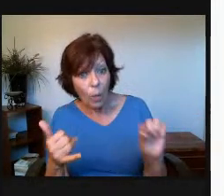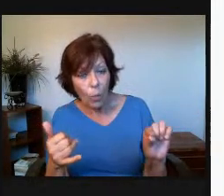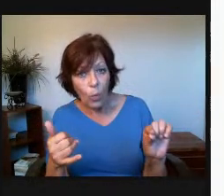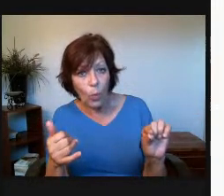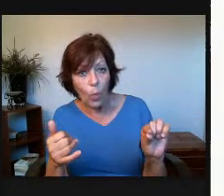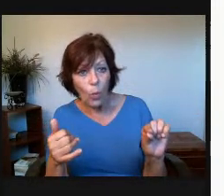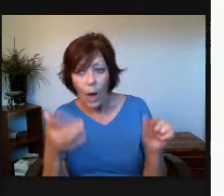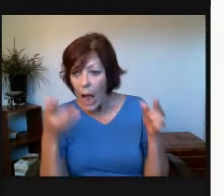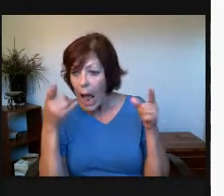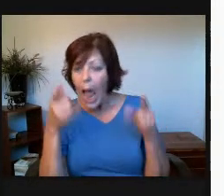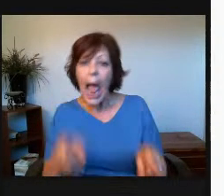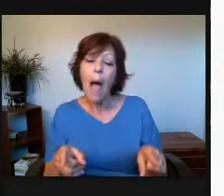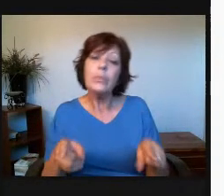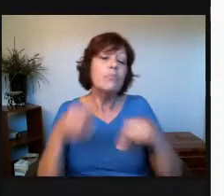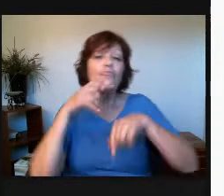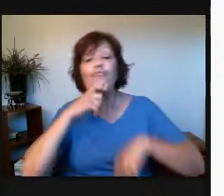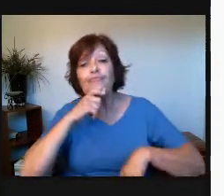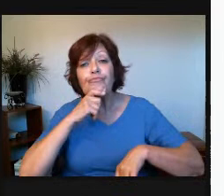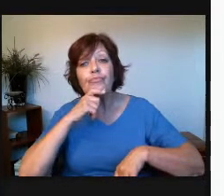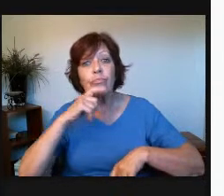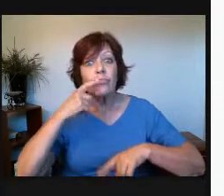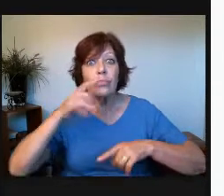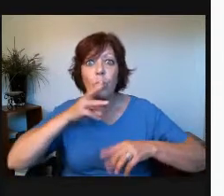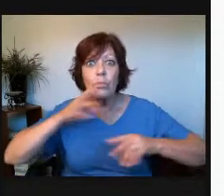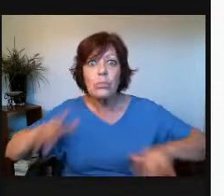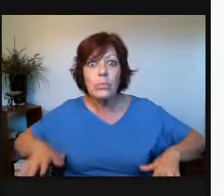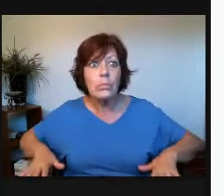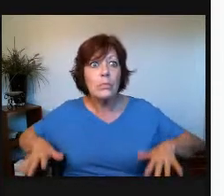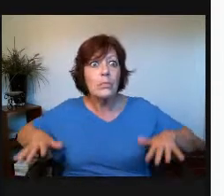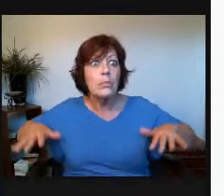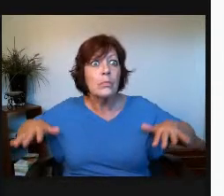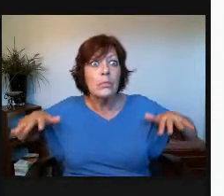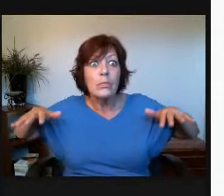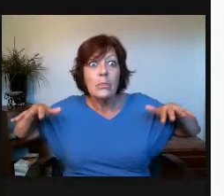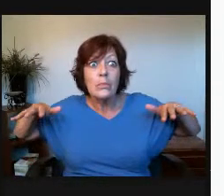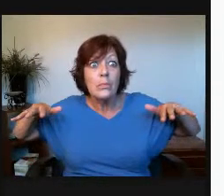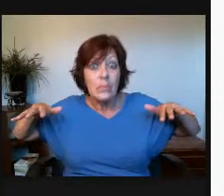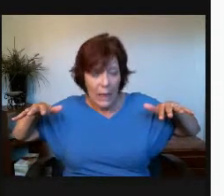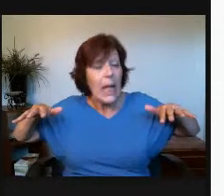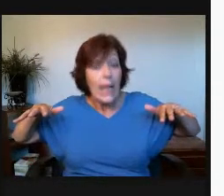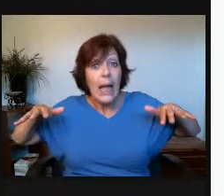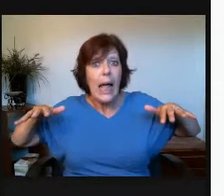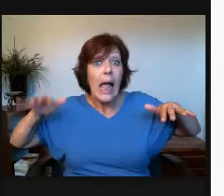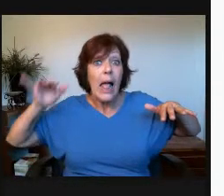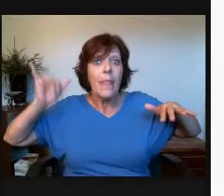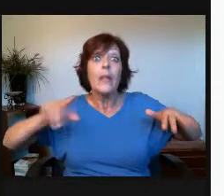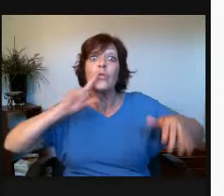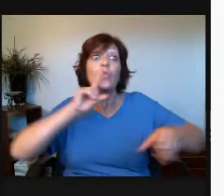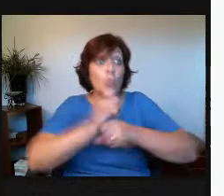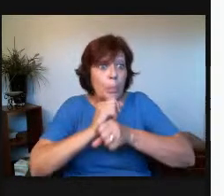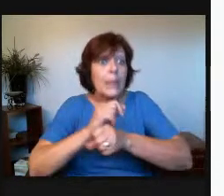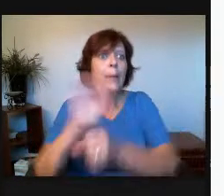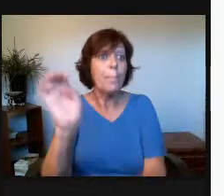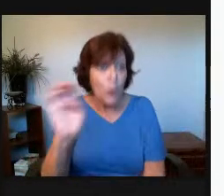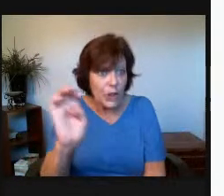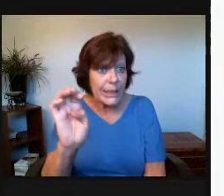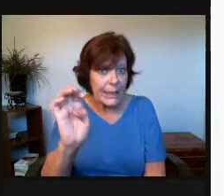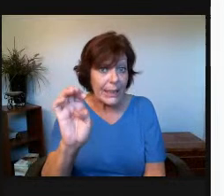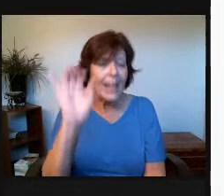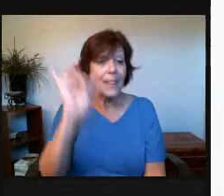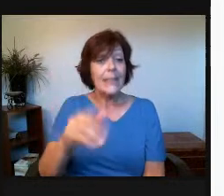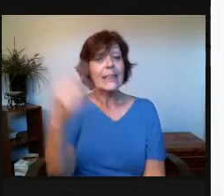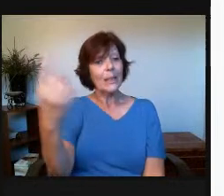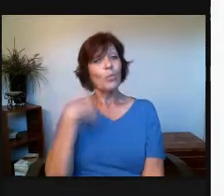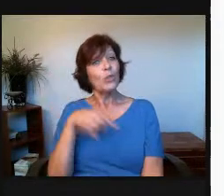all of a sudden you have 8 feet of water coming through your house. That is a true emergency, and that is something that